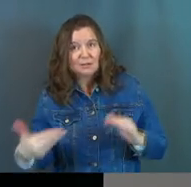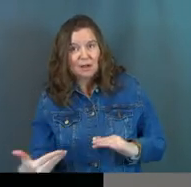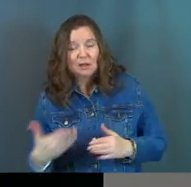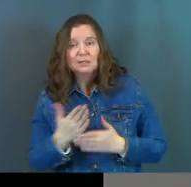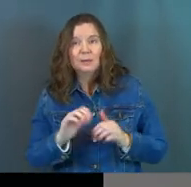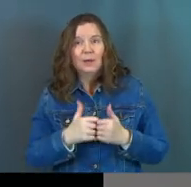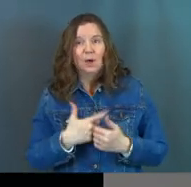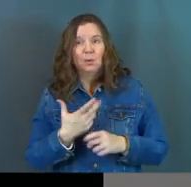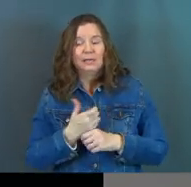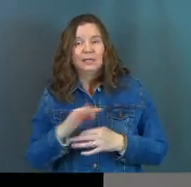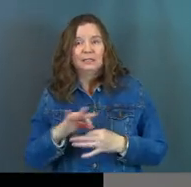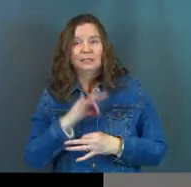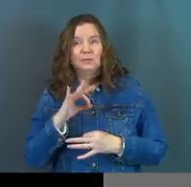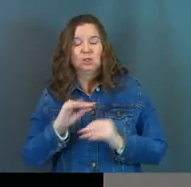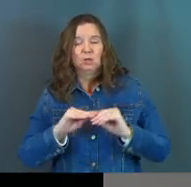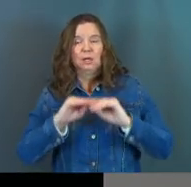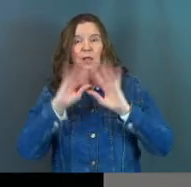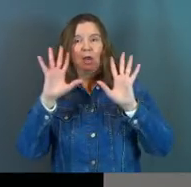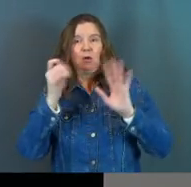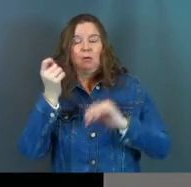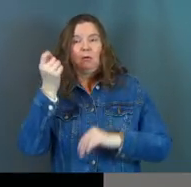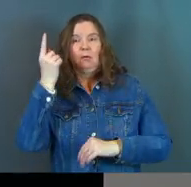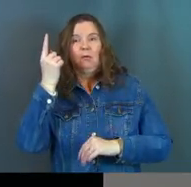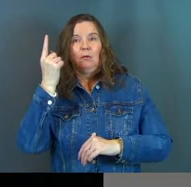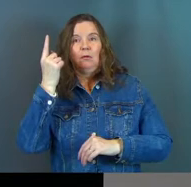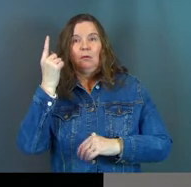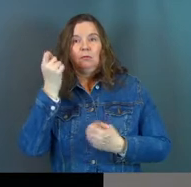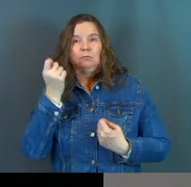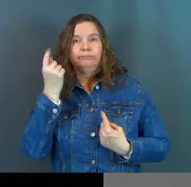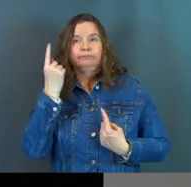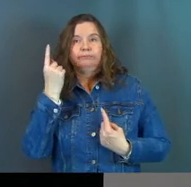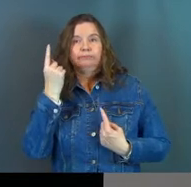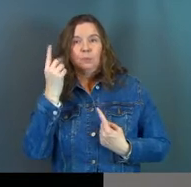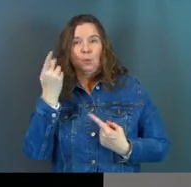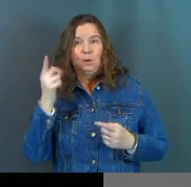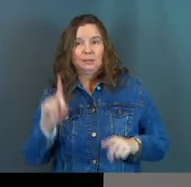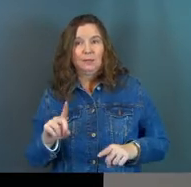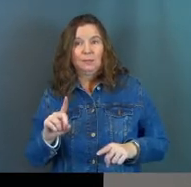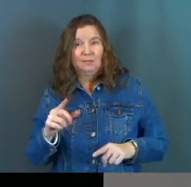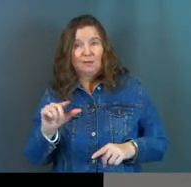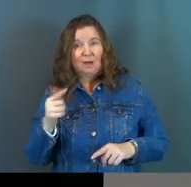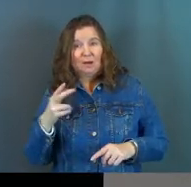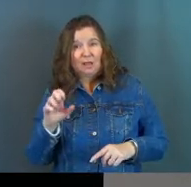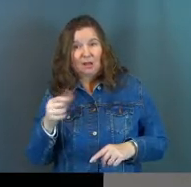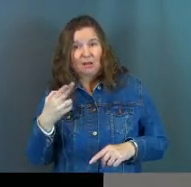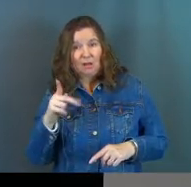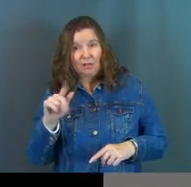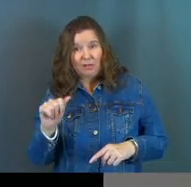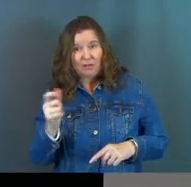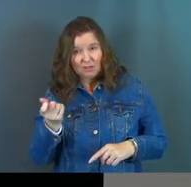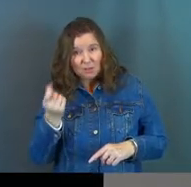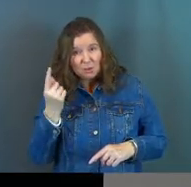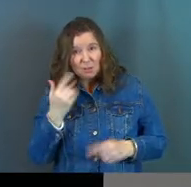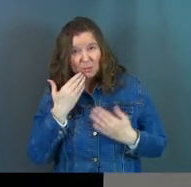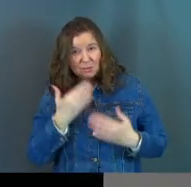And somehow he gets spiritual clarity on what's happening on Golgotha. Can you appreciate that?